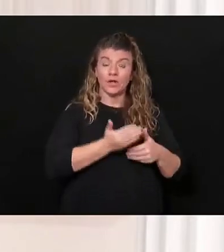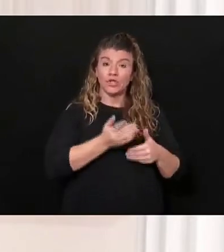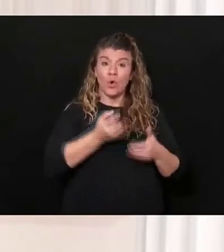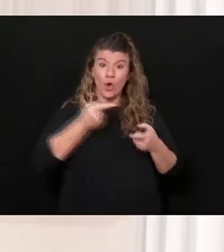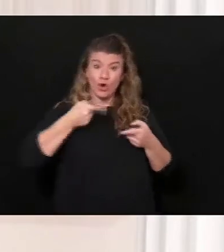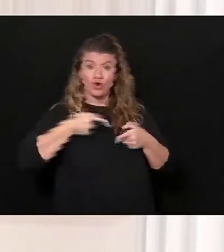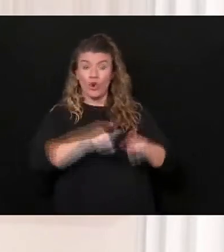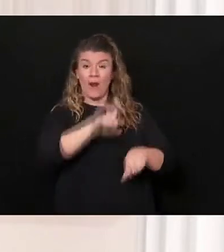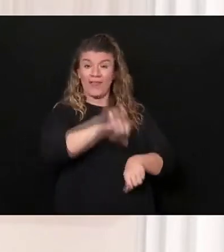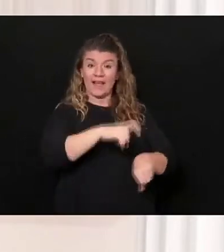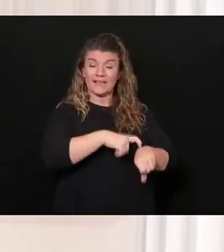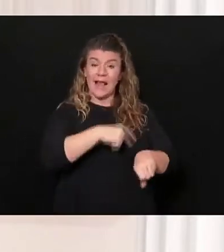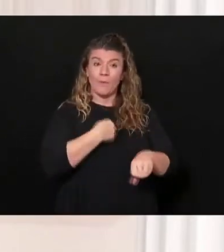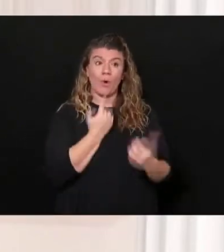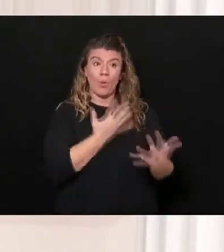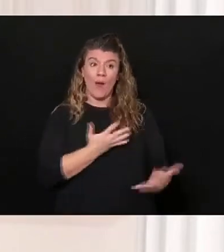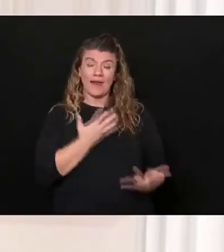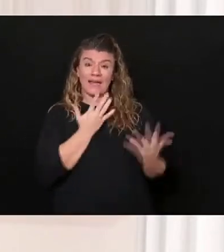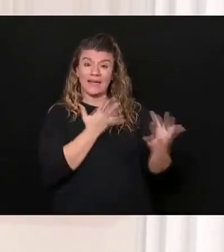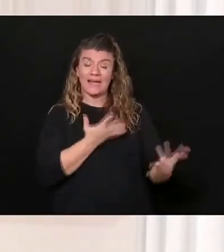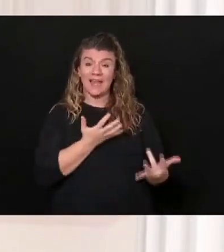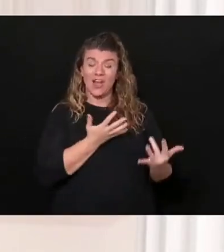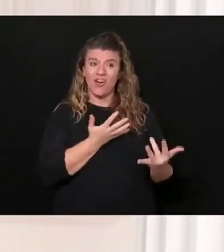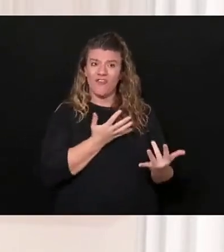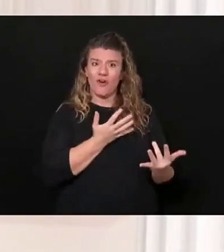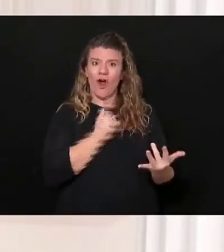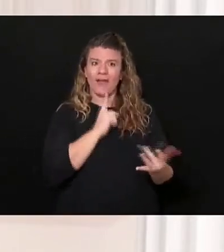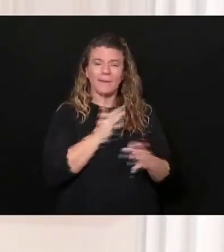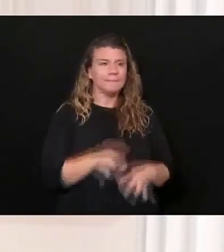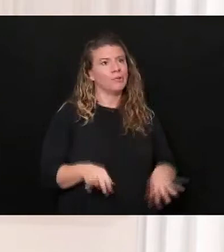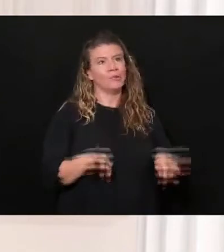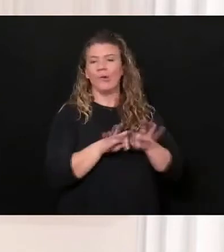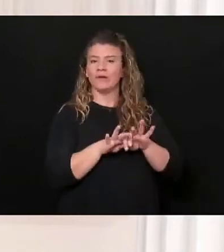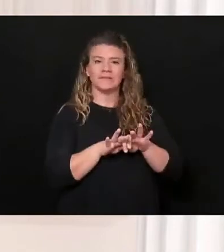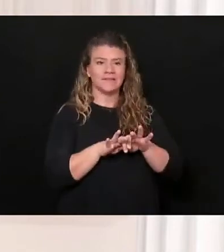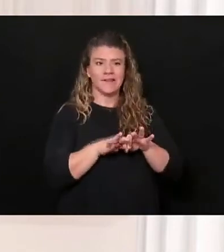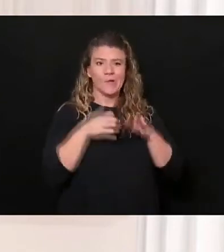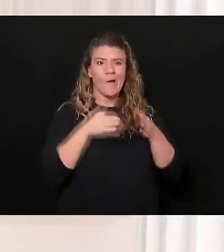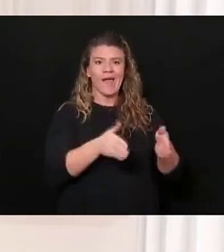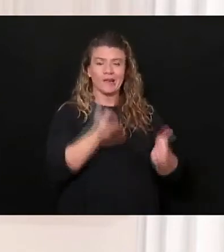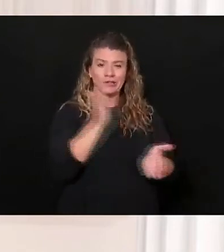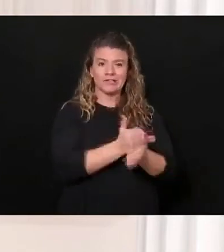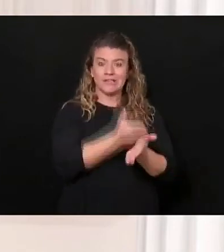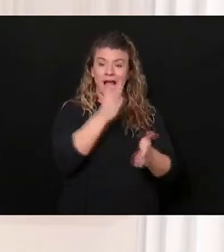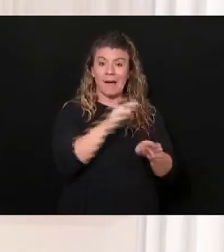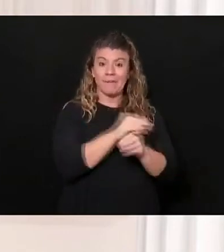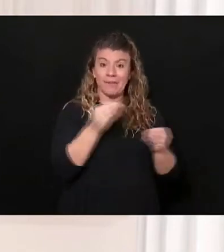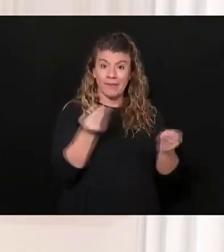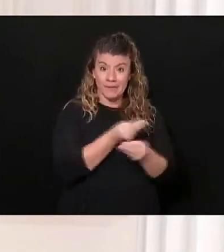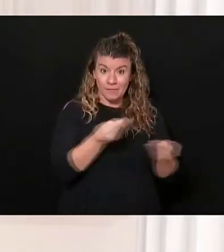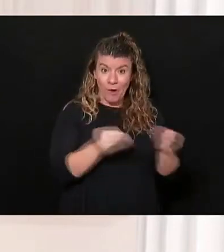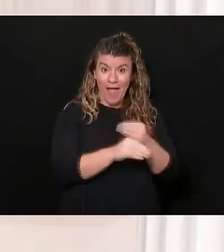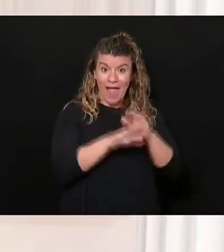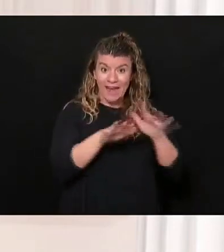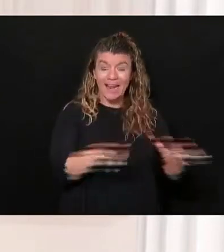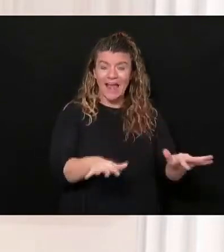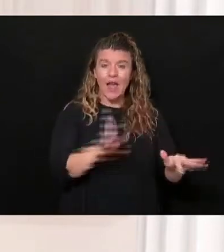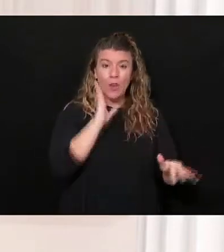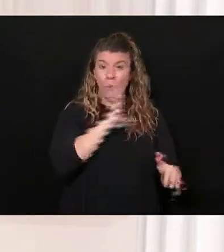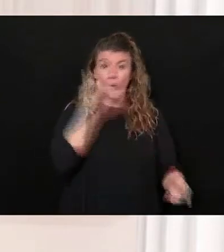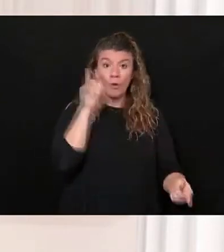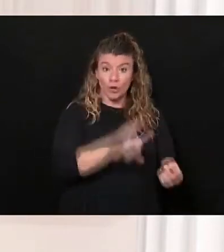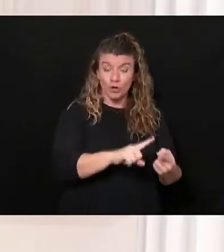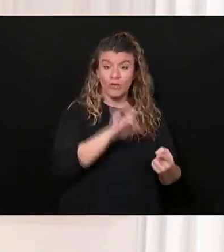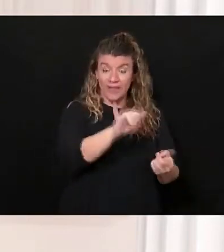much await that very important part of our mitigation strategy, which should help reduce the infection